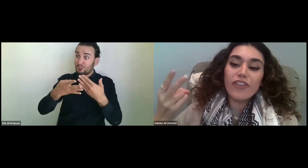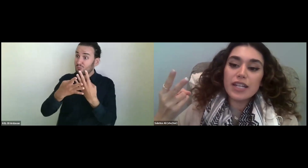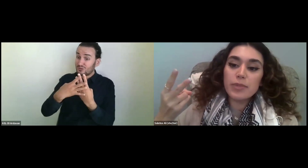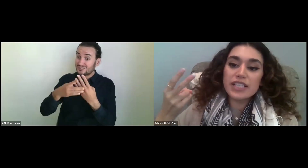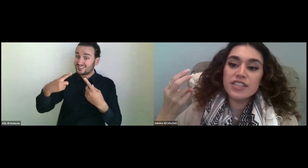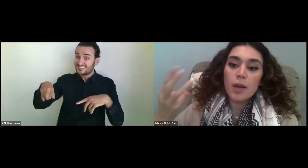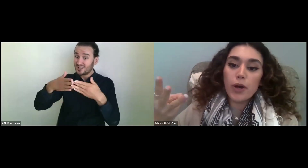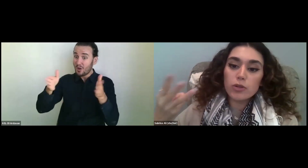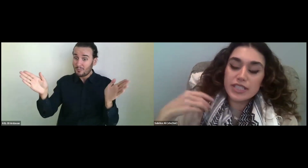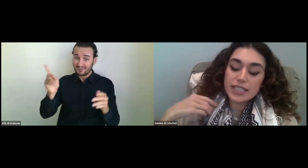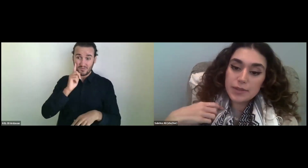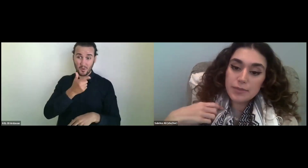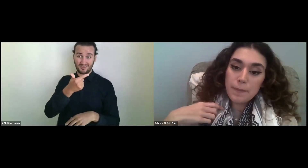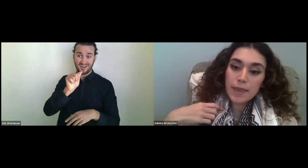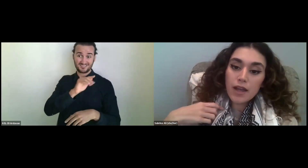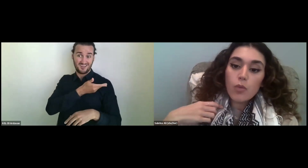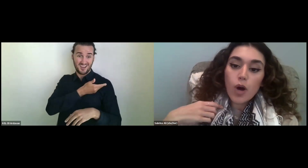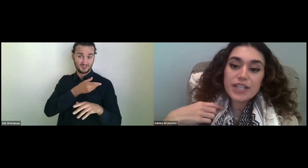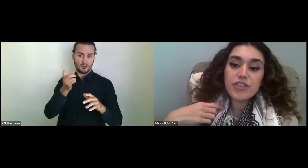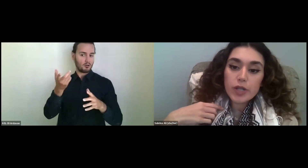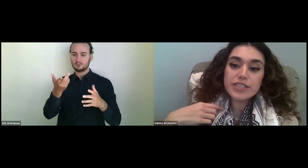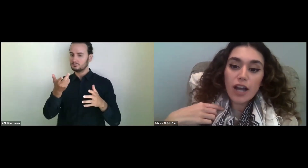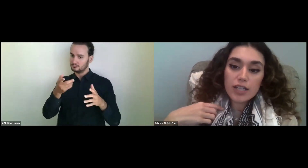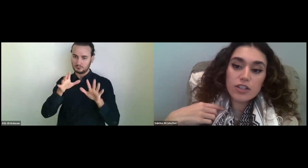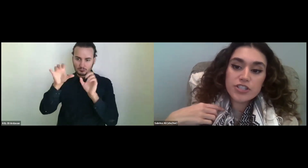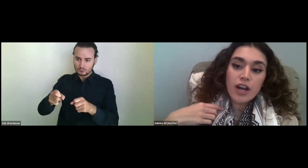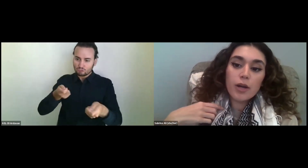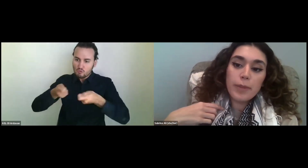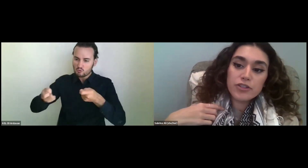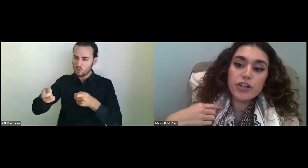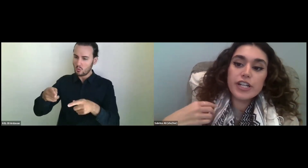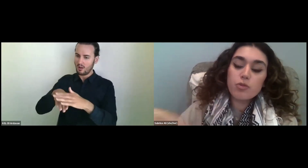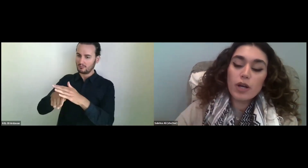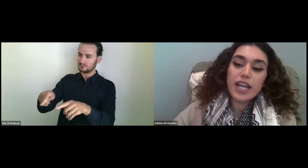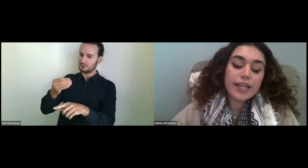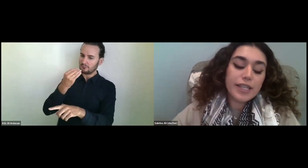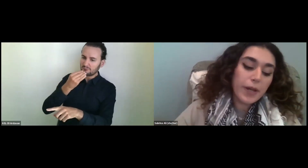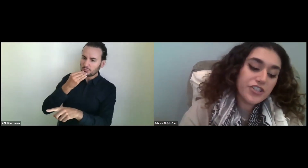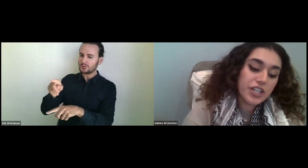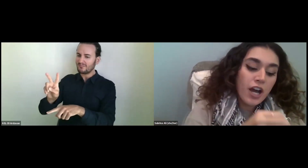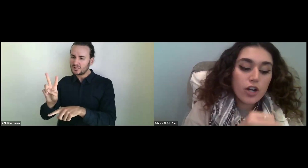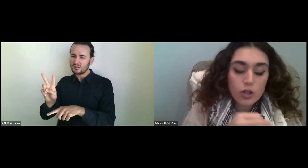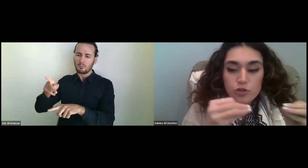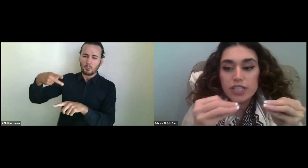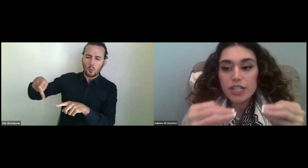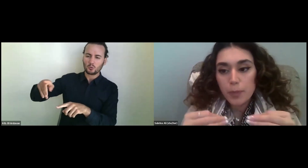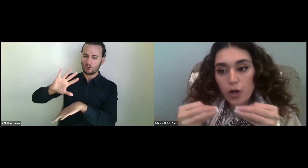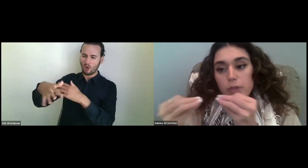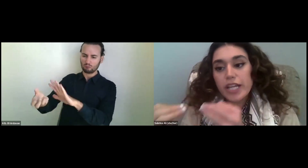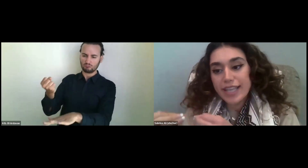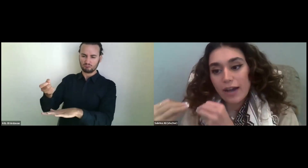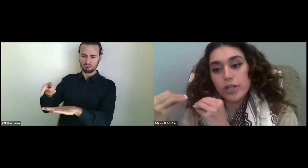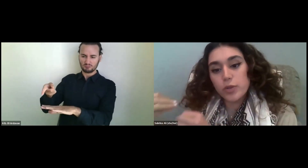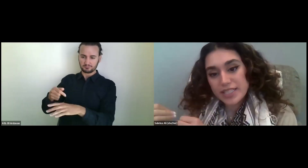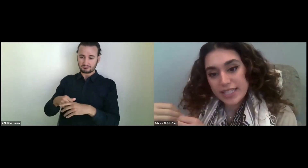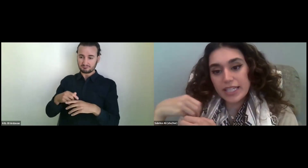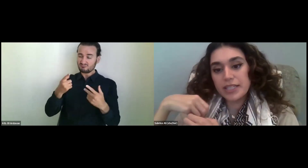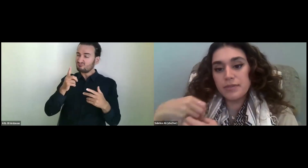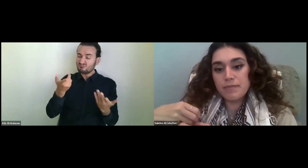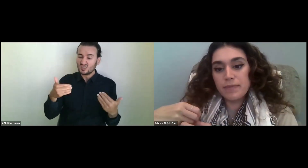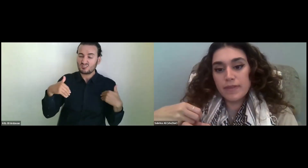food, vitamins, protein. 1 in 3 toddlers are malnourished while the occupation culturally appropriates